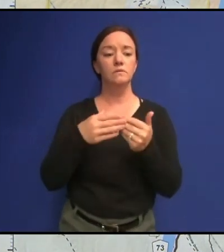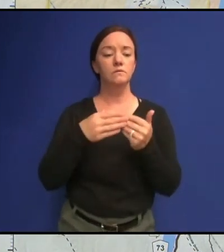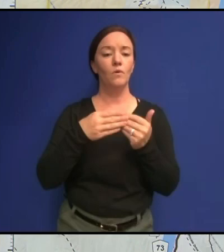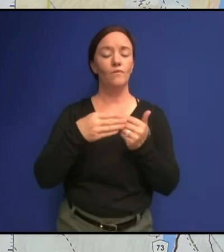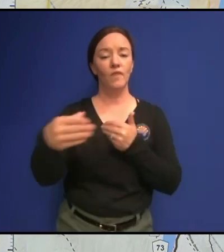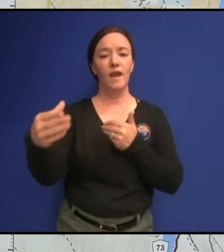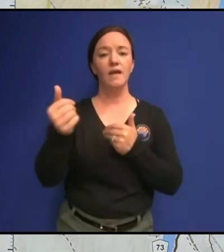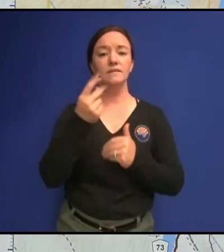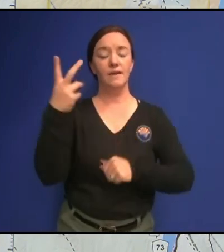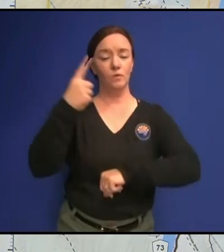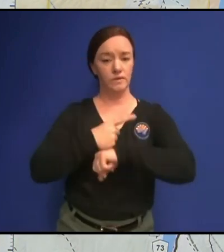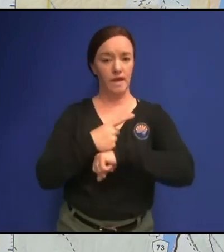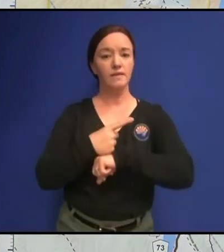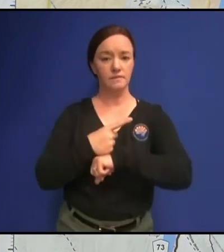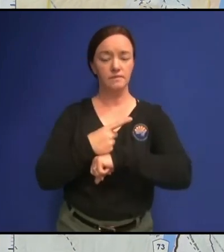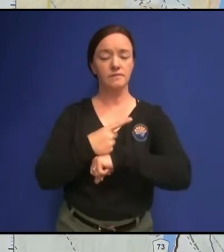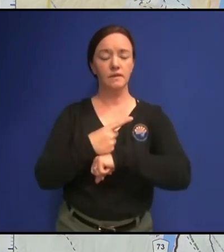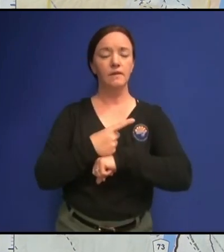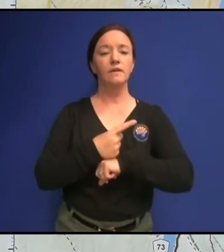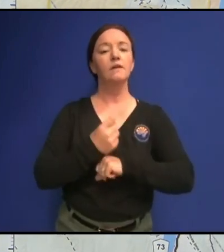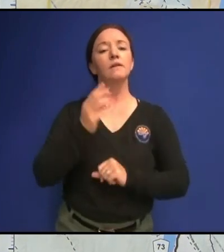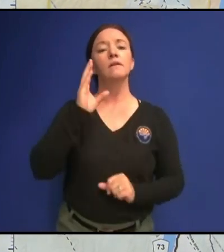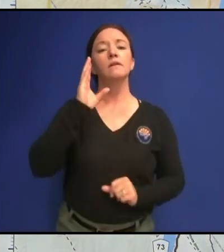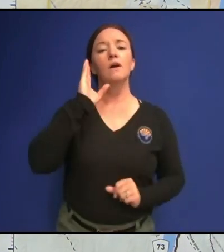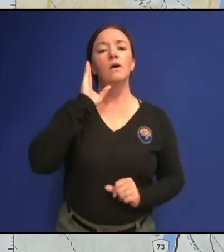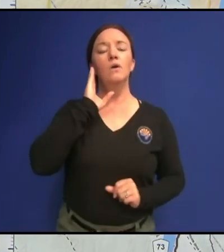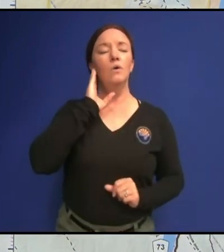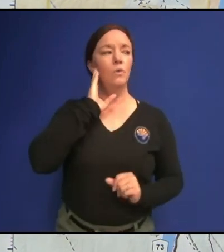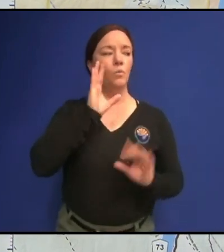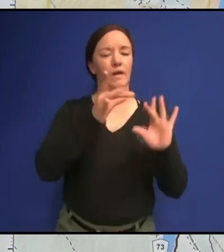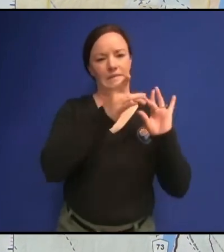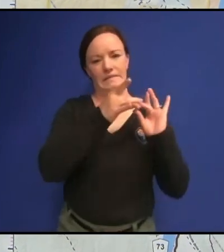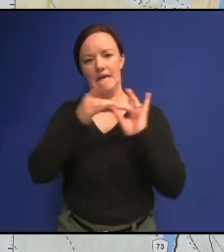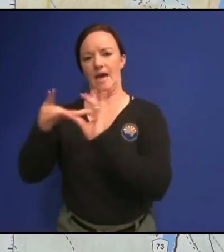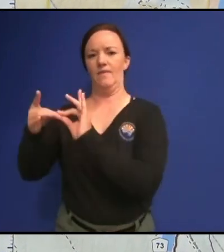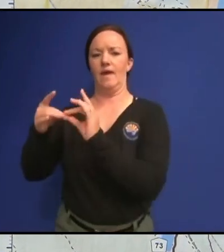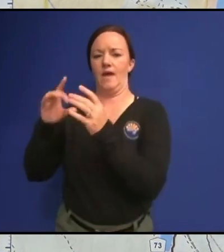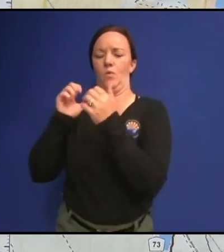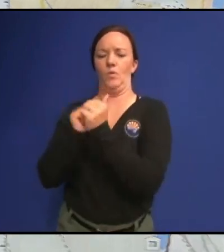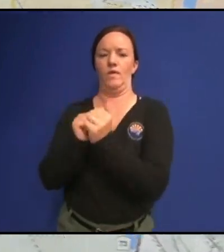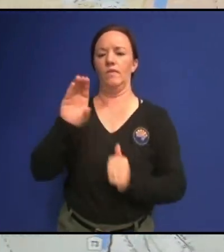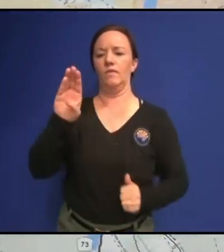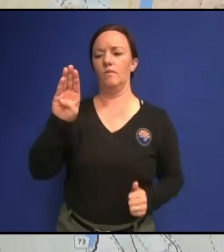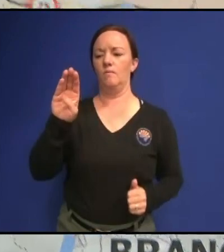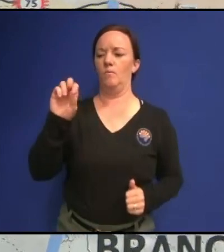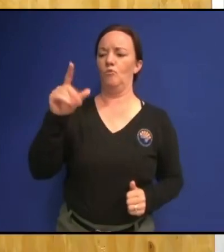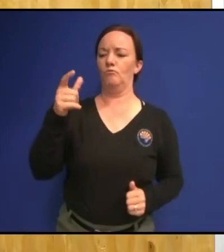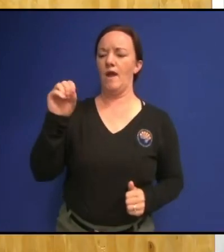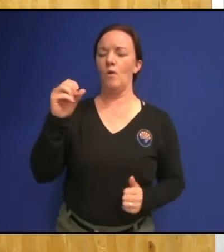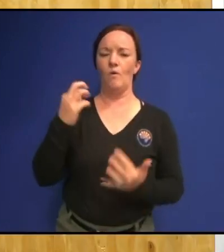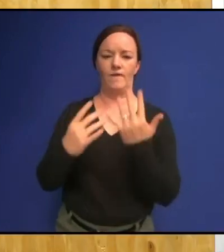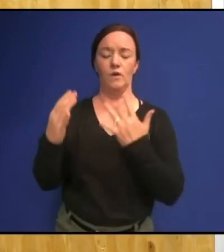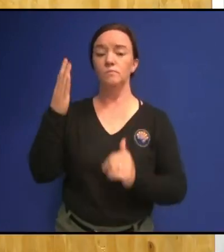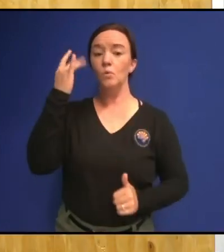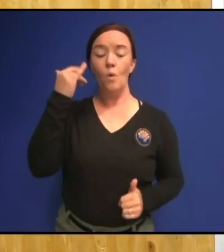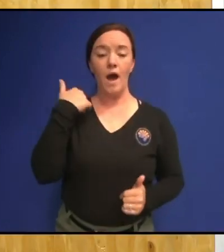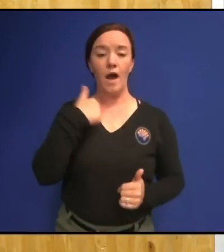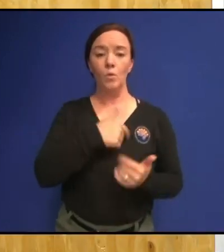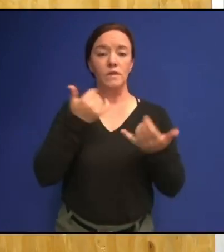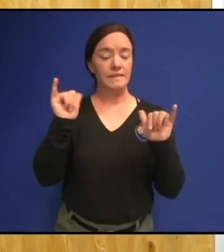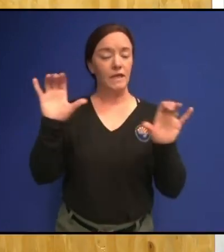days during our 10 years to get that tied back into the Borrego fire. And the reason why we're still doing all that work, and we're still doing the work up